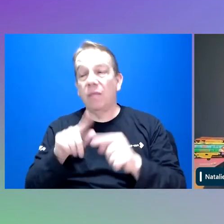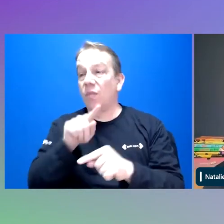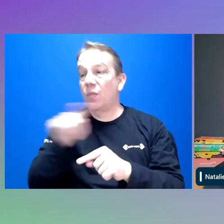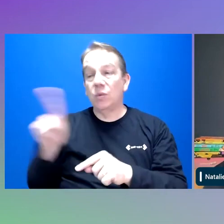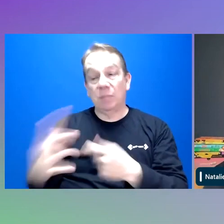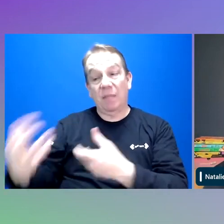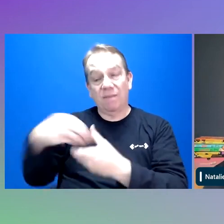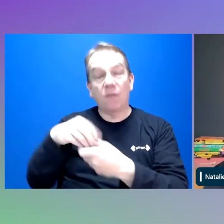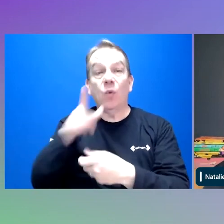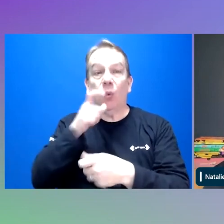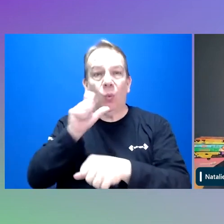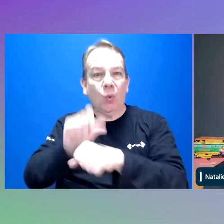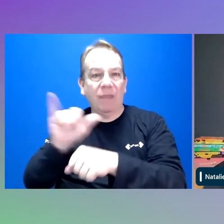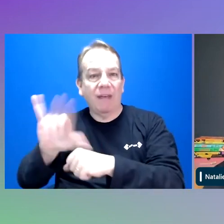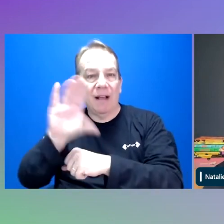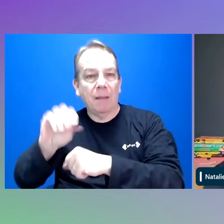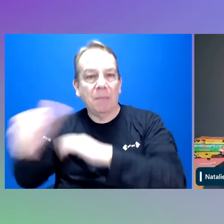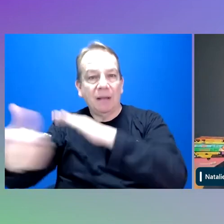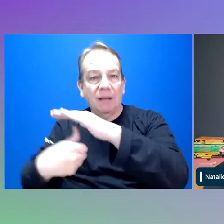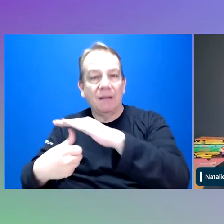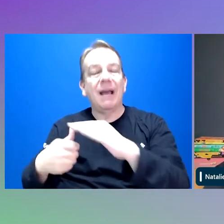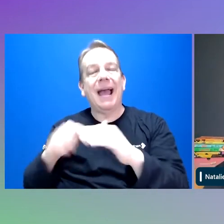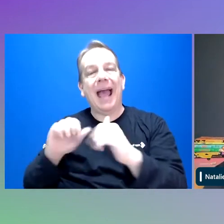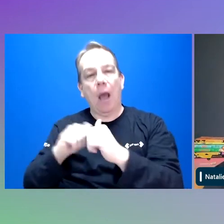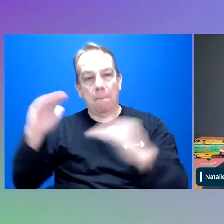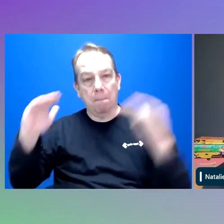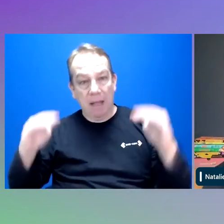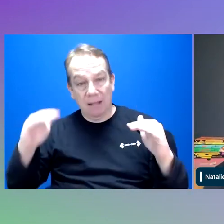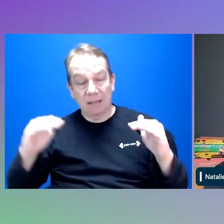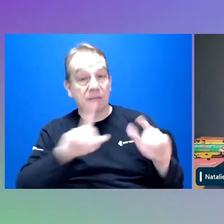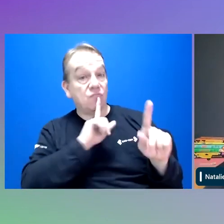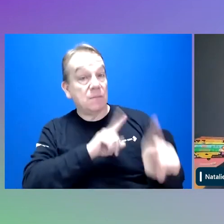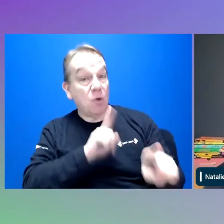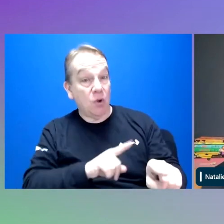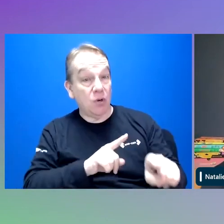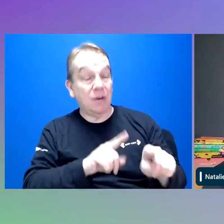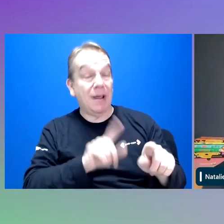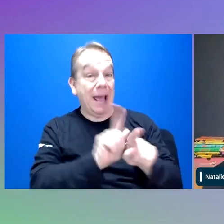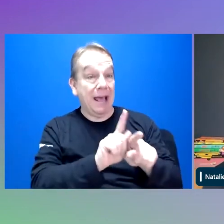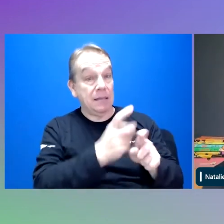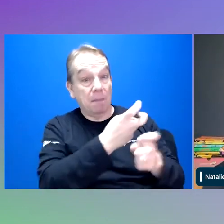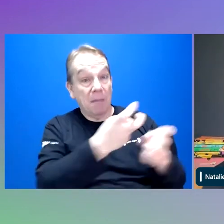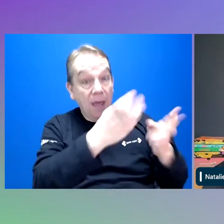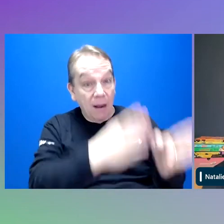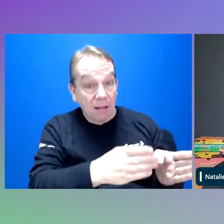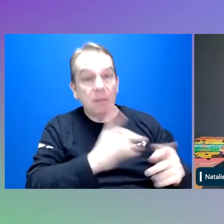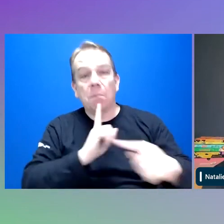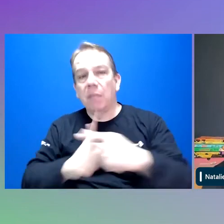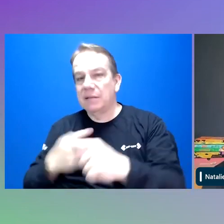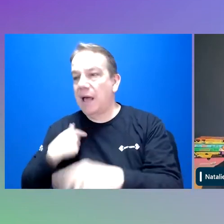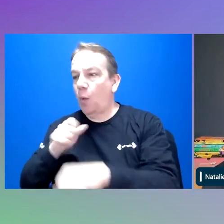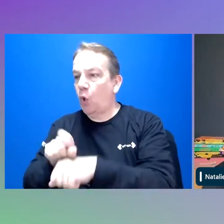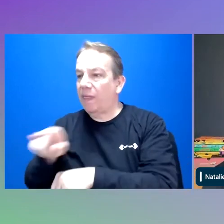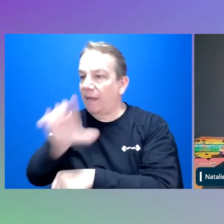how does that balance against their day job and the emotional strain of giving that feedback and how it could affect, you know, your other